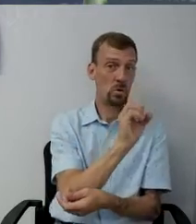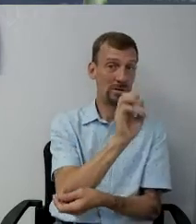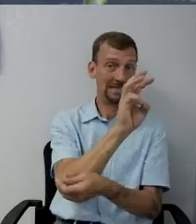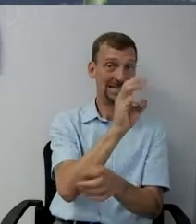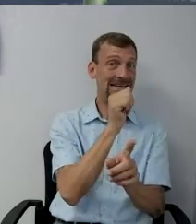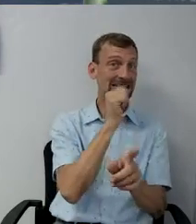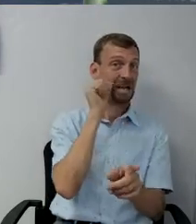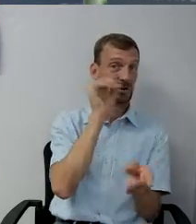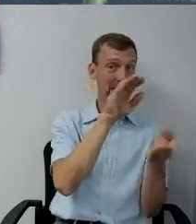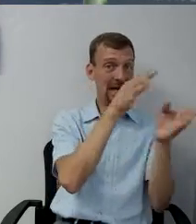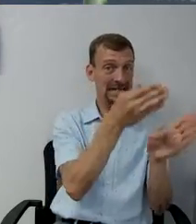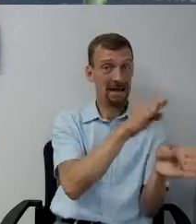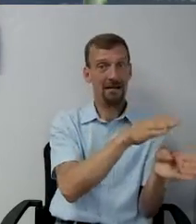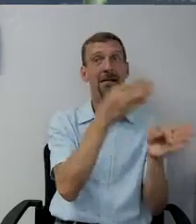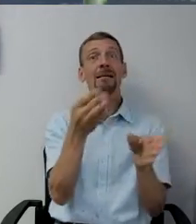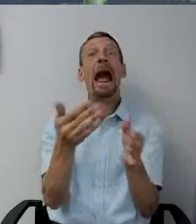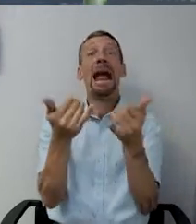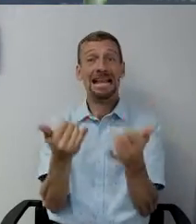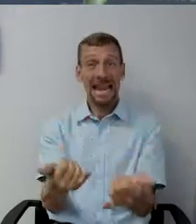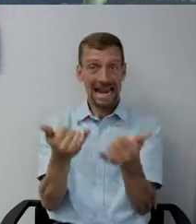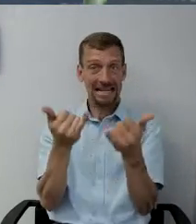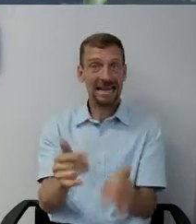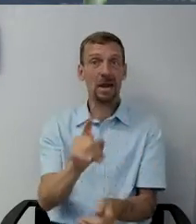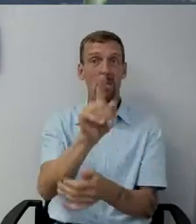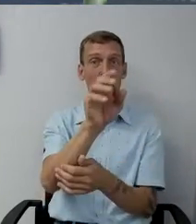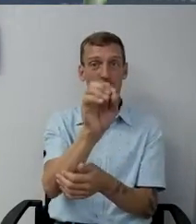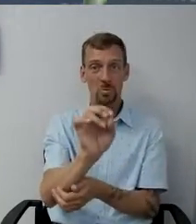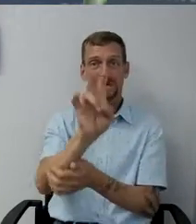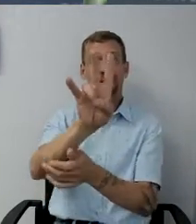to 107. So of the